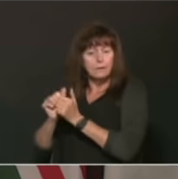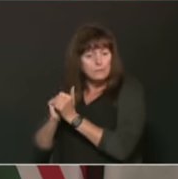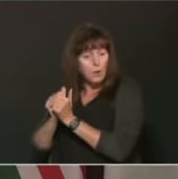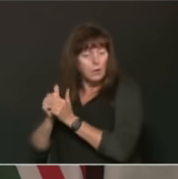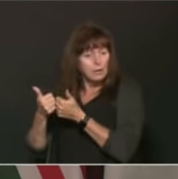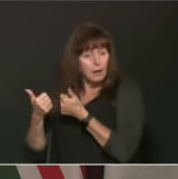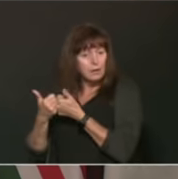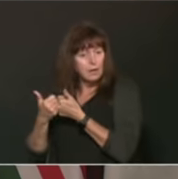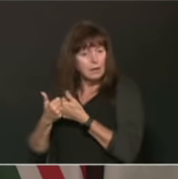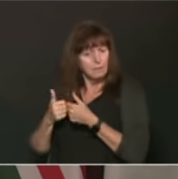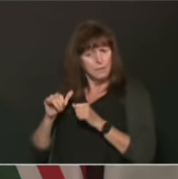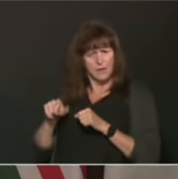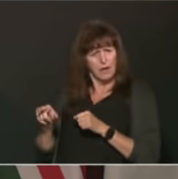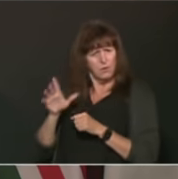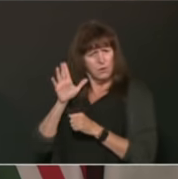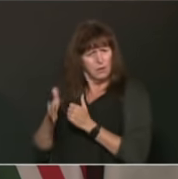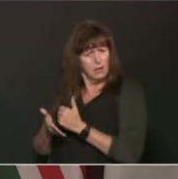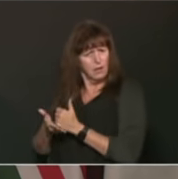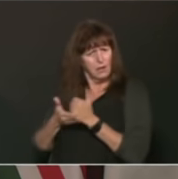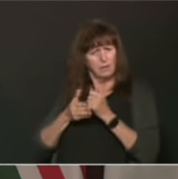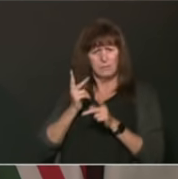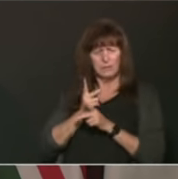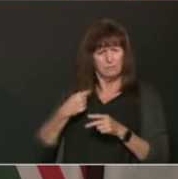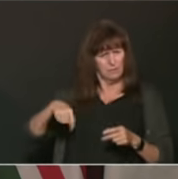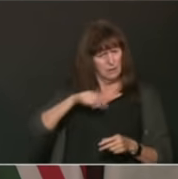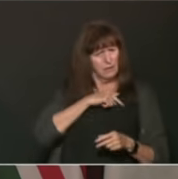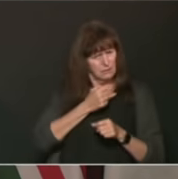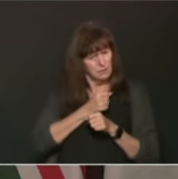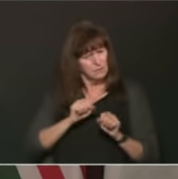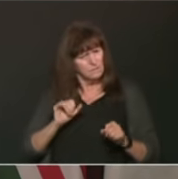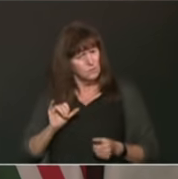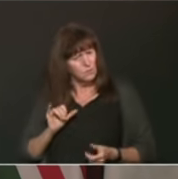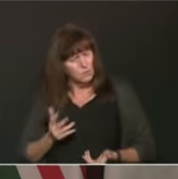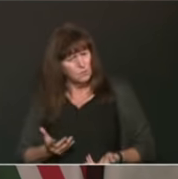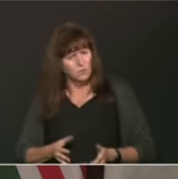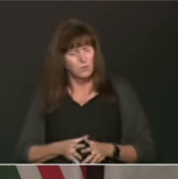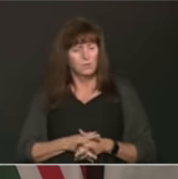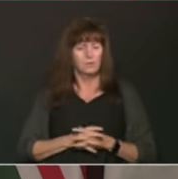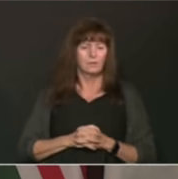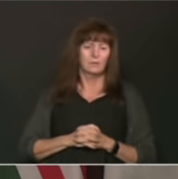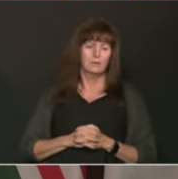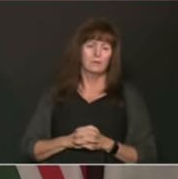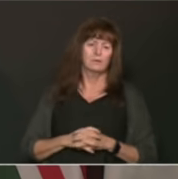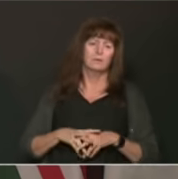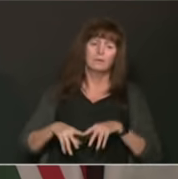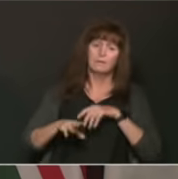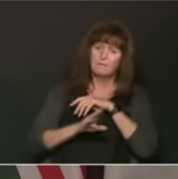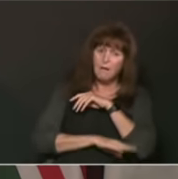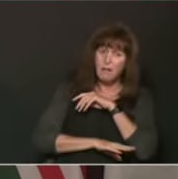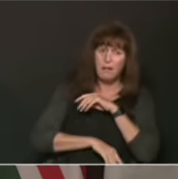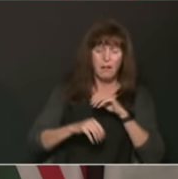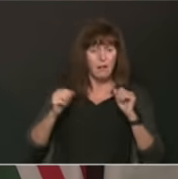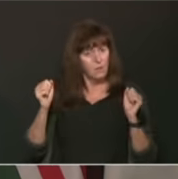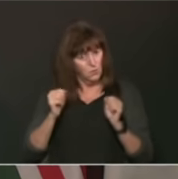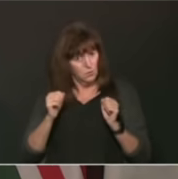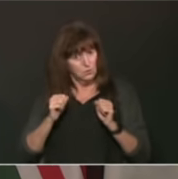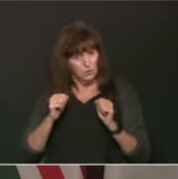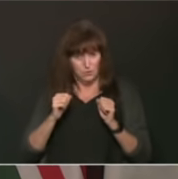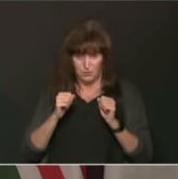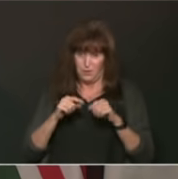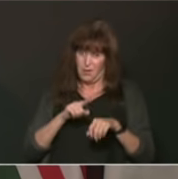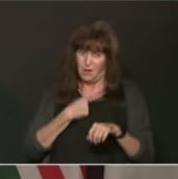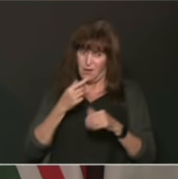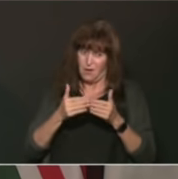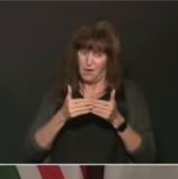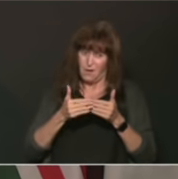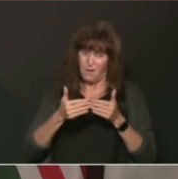keep Ontarians safe in the long term. We've got a long fall and winter ahead of us. The weather is changing, the leaves are